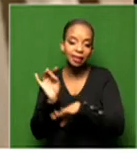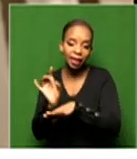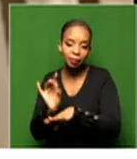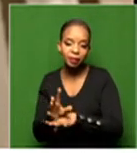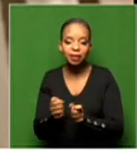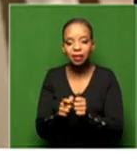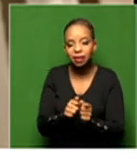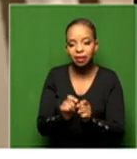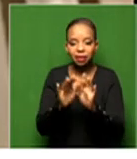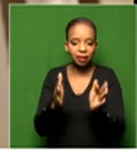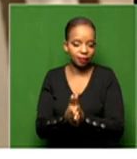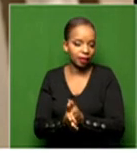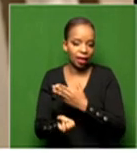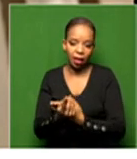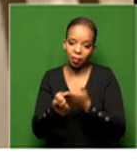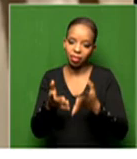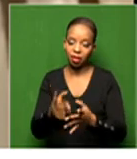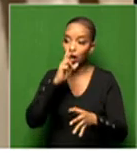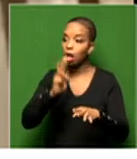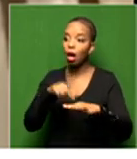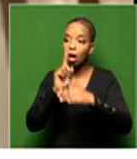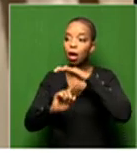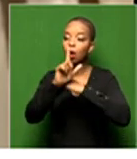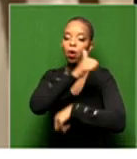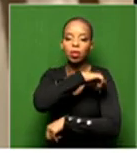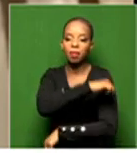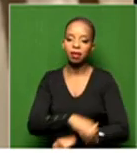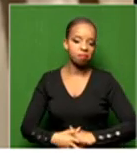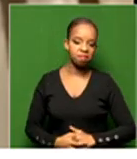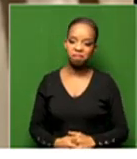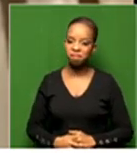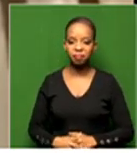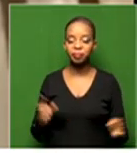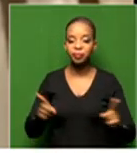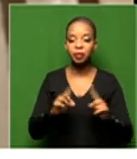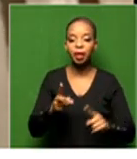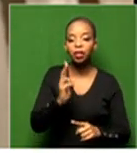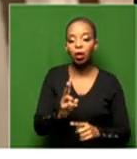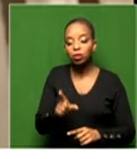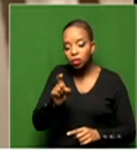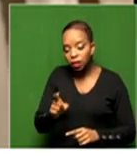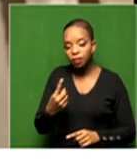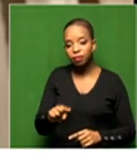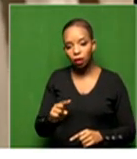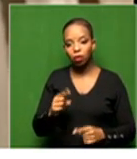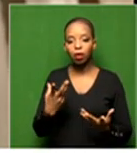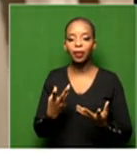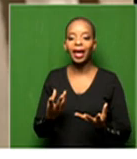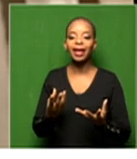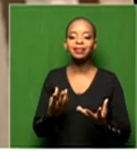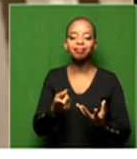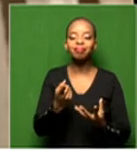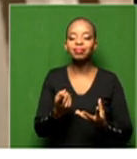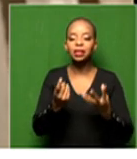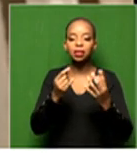button. There is also a simple risk assessment tool which will screen users for COVID-19 symptoms and give them advice on